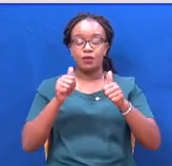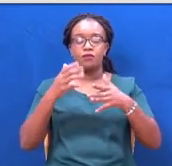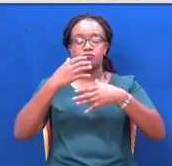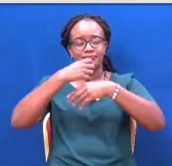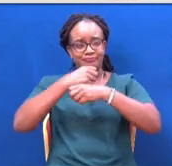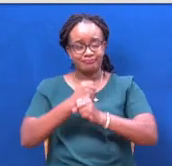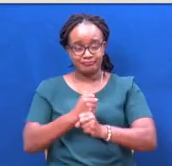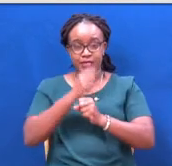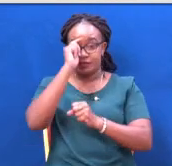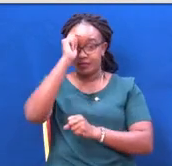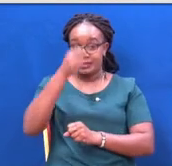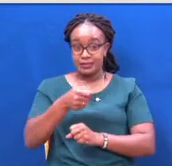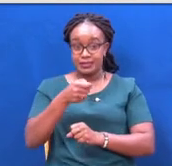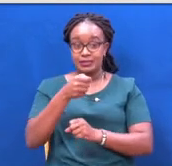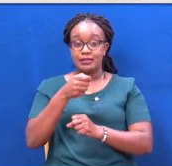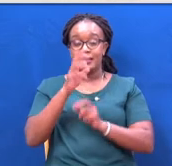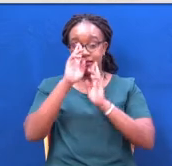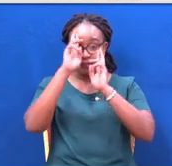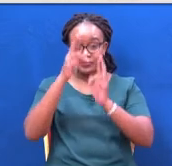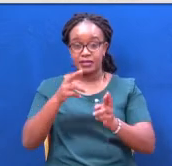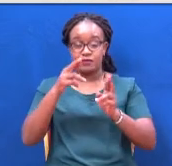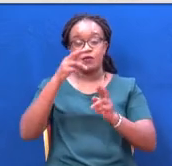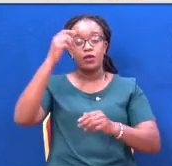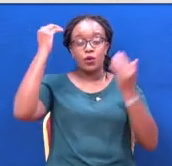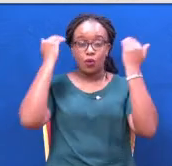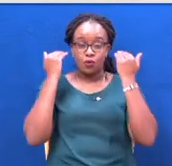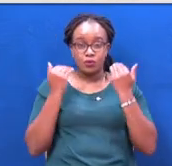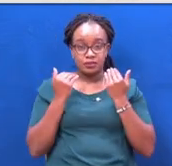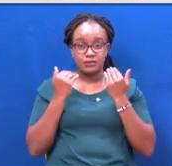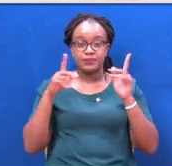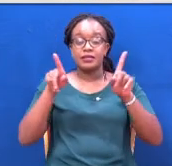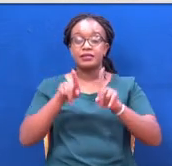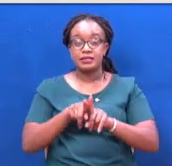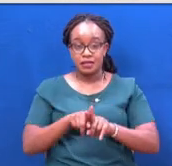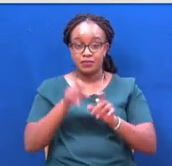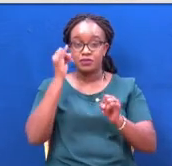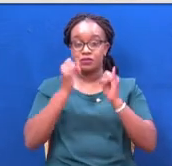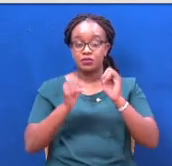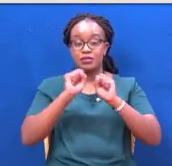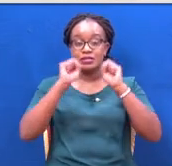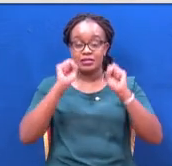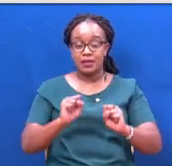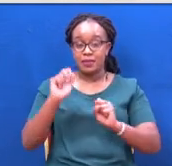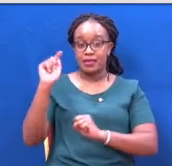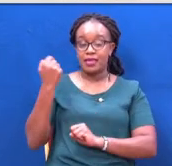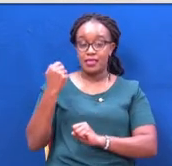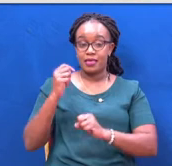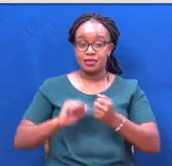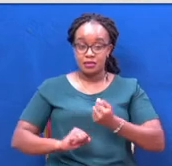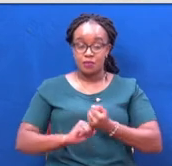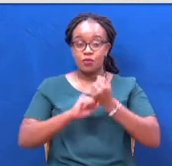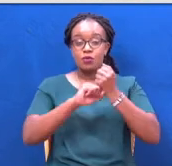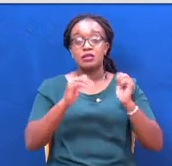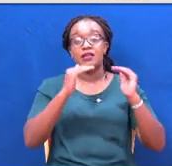dignity and the respect for the judiciary and the judicial system of Kenya, and promoting